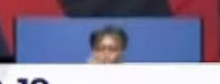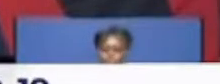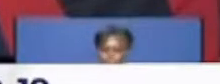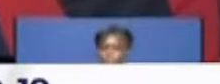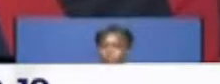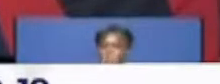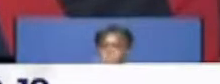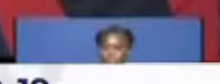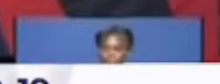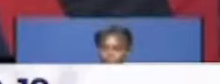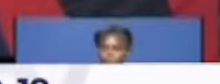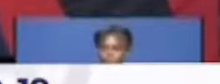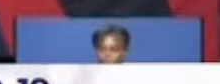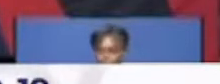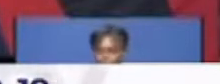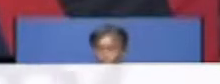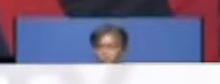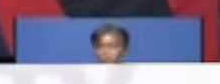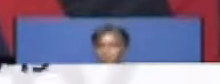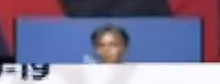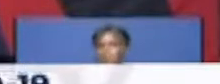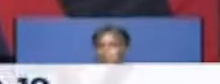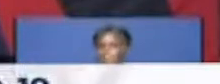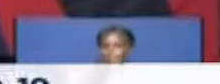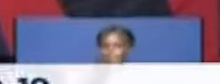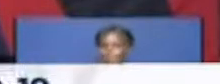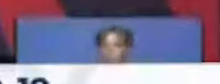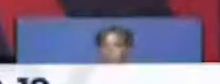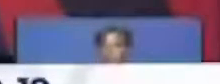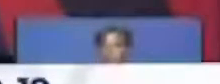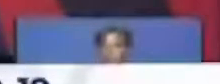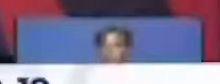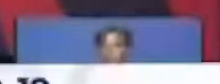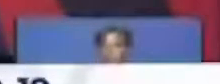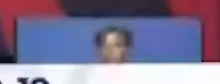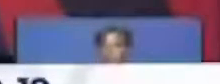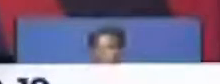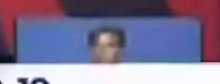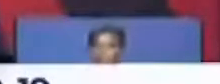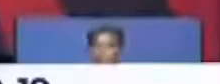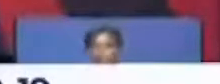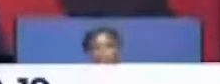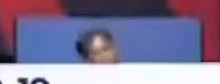being served by a private health facility which only had 8 beds.